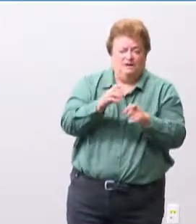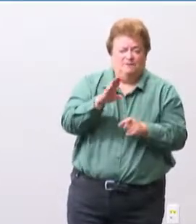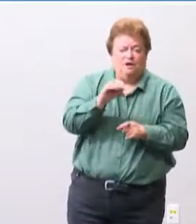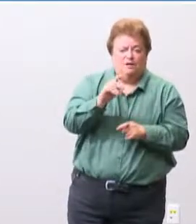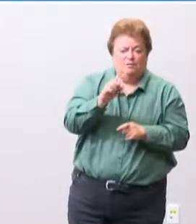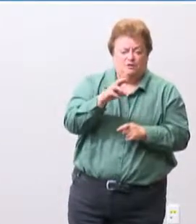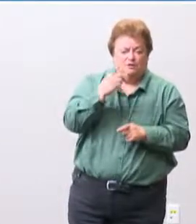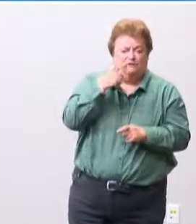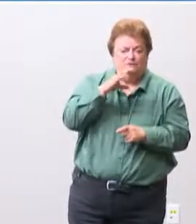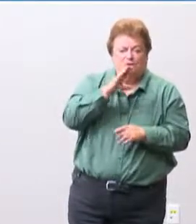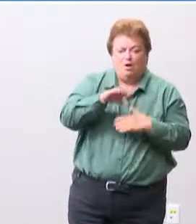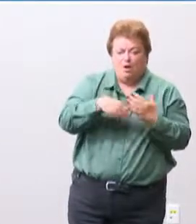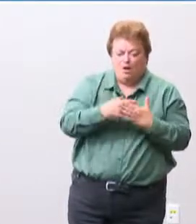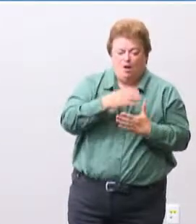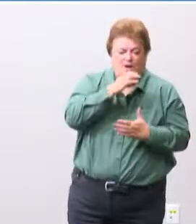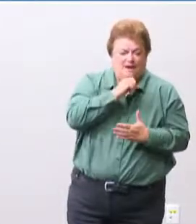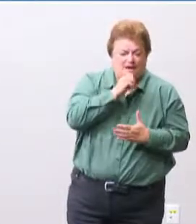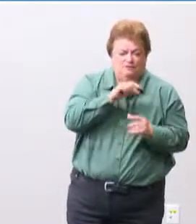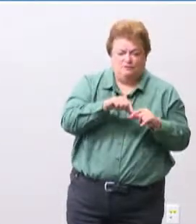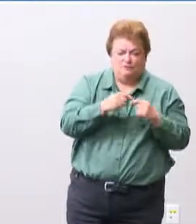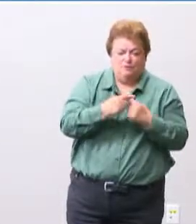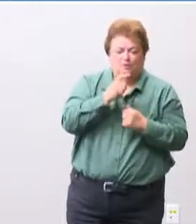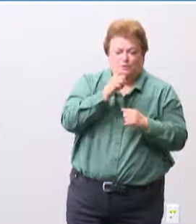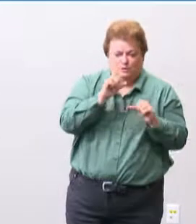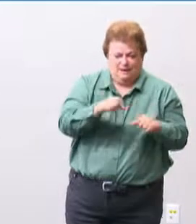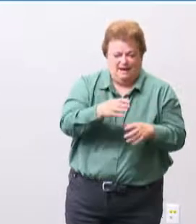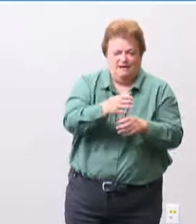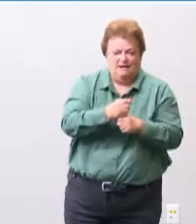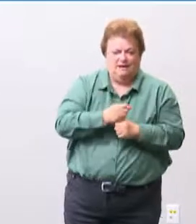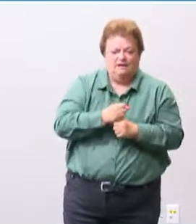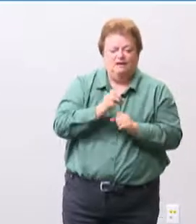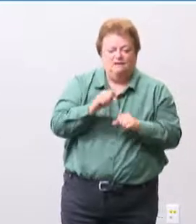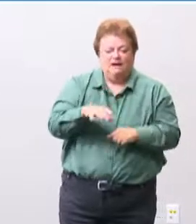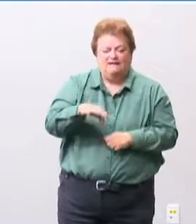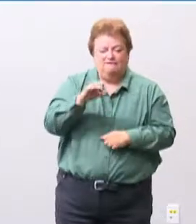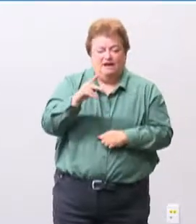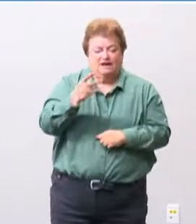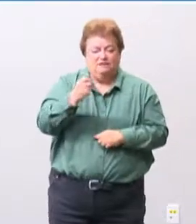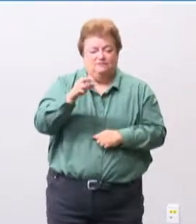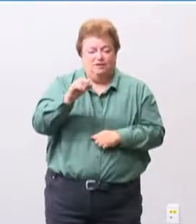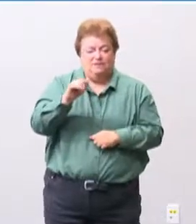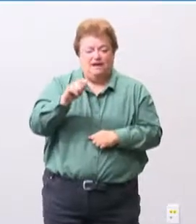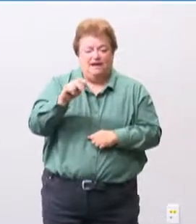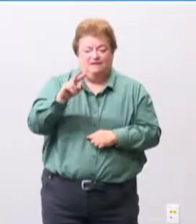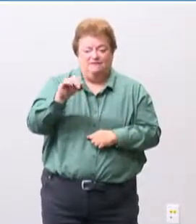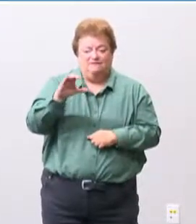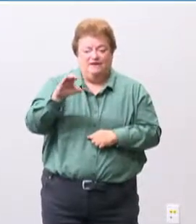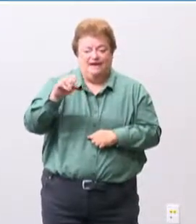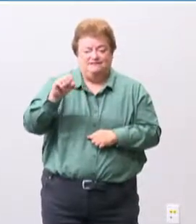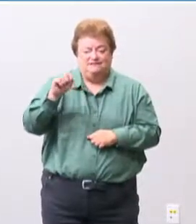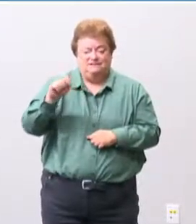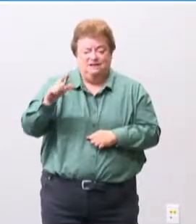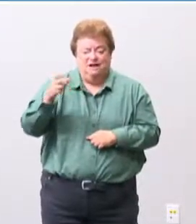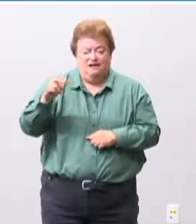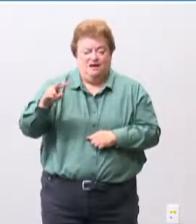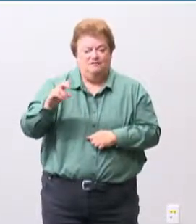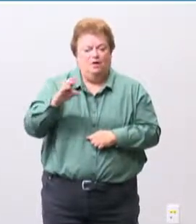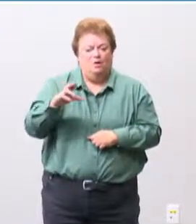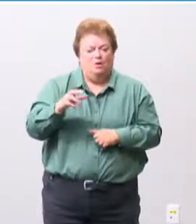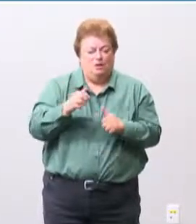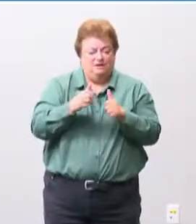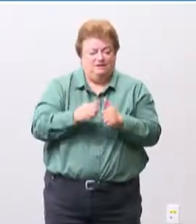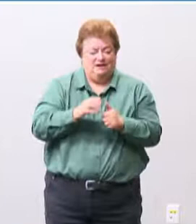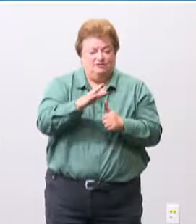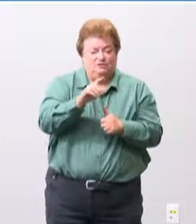all ages and groups who are eligible. You can find a pharmacy near you at vaccines.gov or by texting your zip code